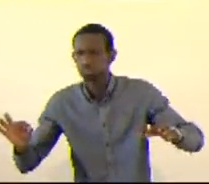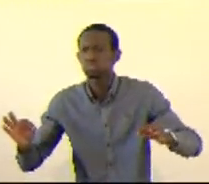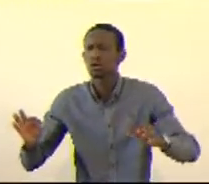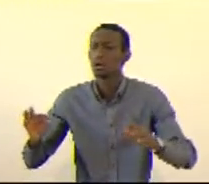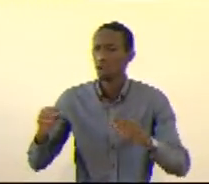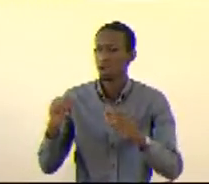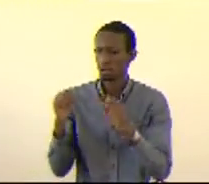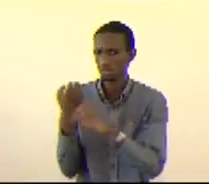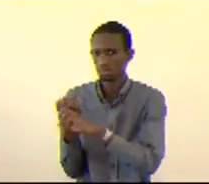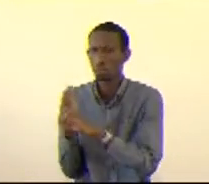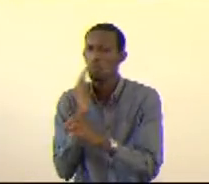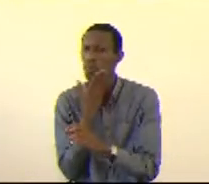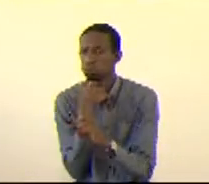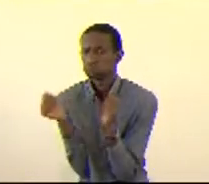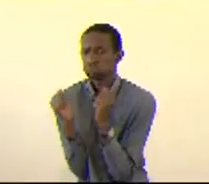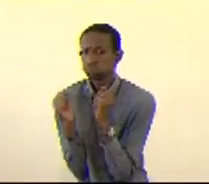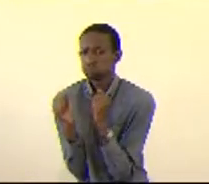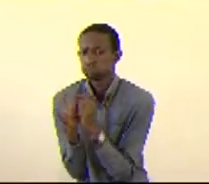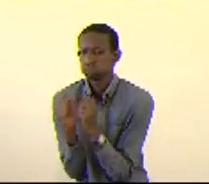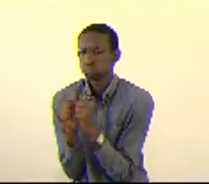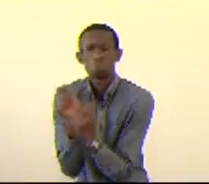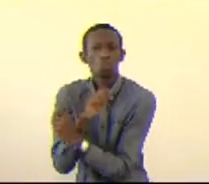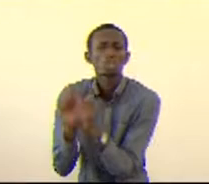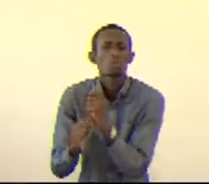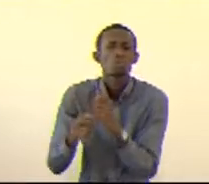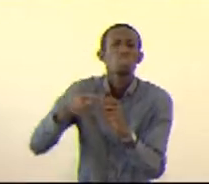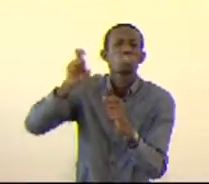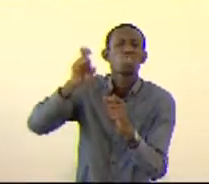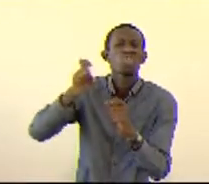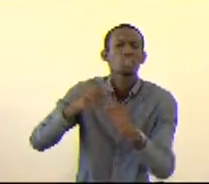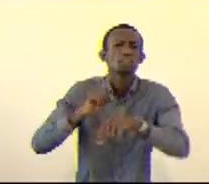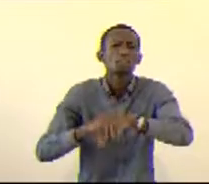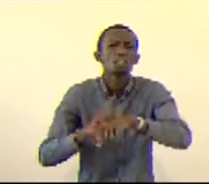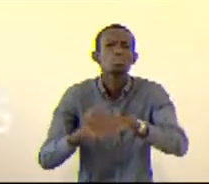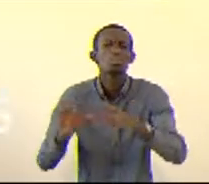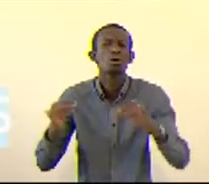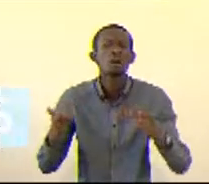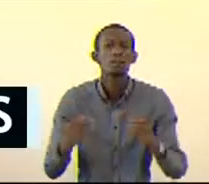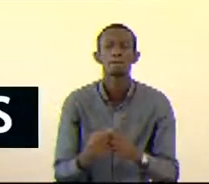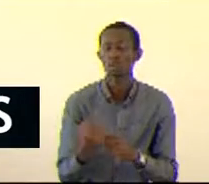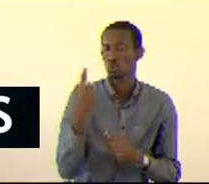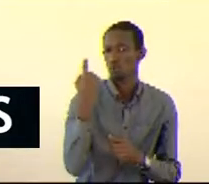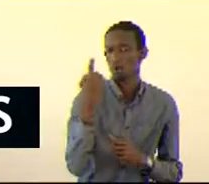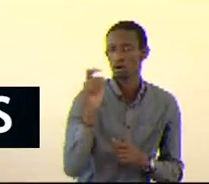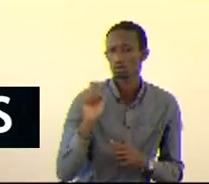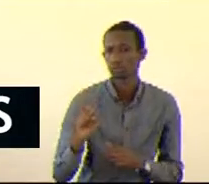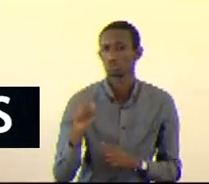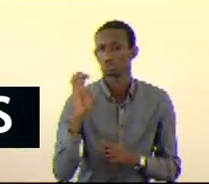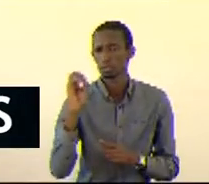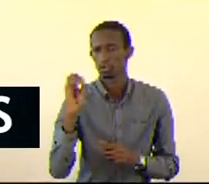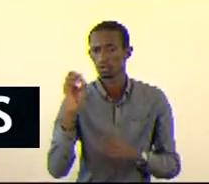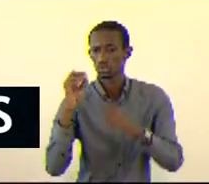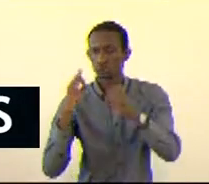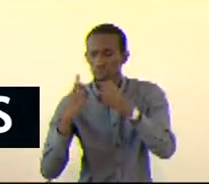latent heat of fusion of ethanol is given as 1.09 times 10 to power 5